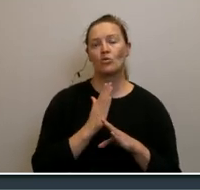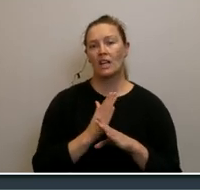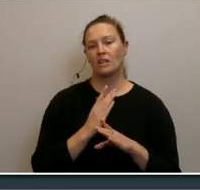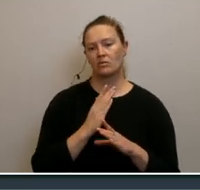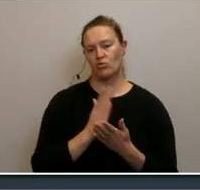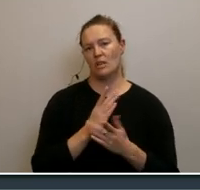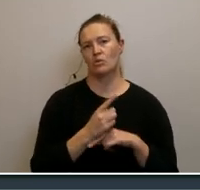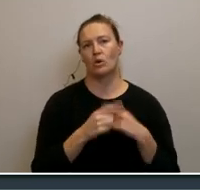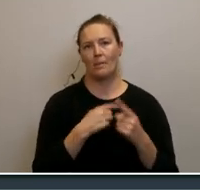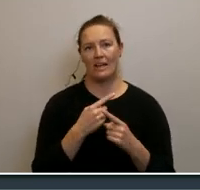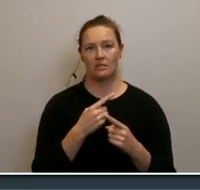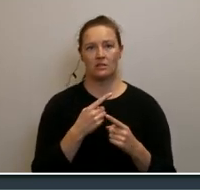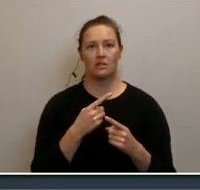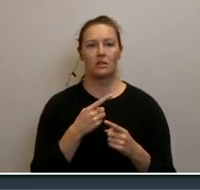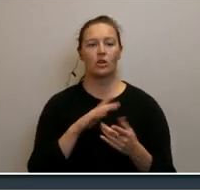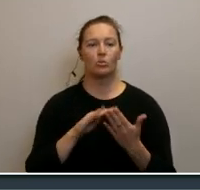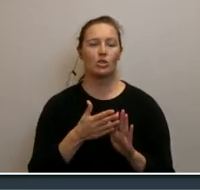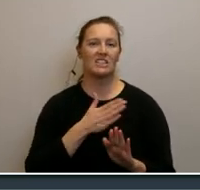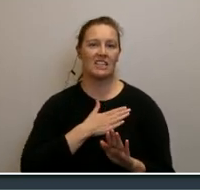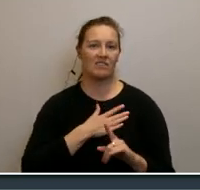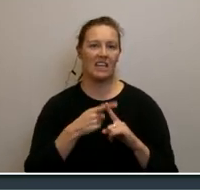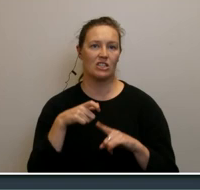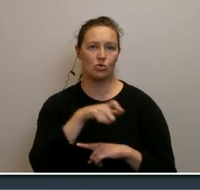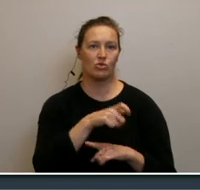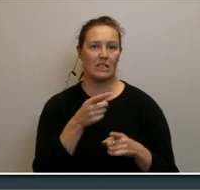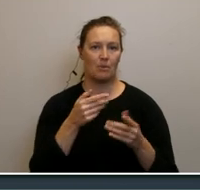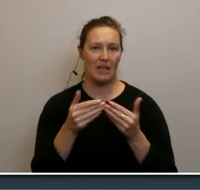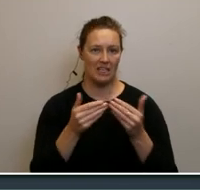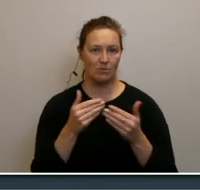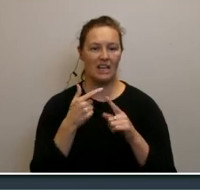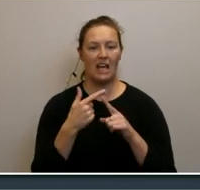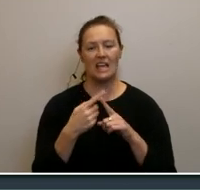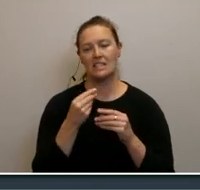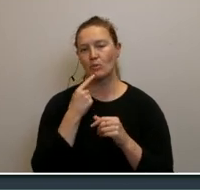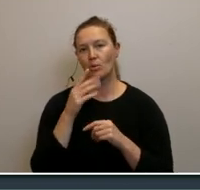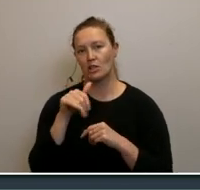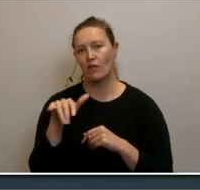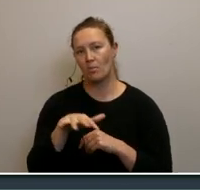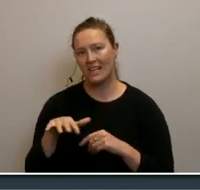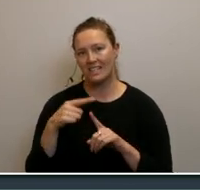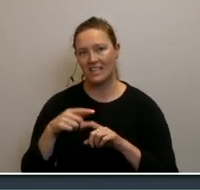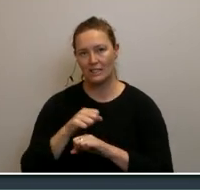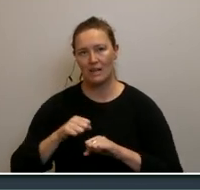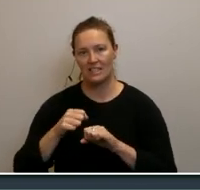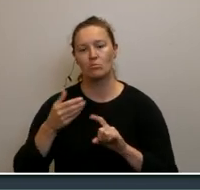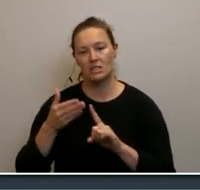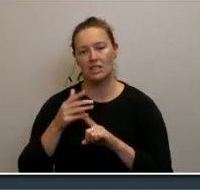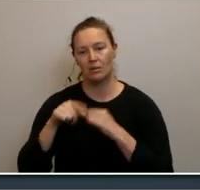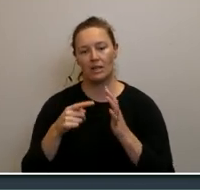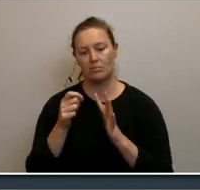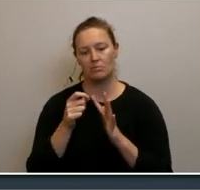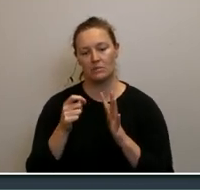community safety and in particular street management, and we'll make some comments on places and spaces, particular about